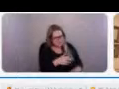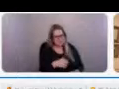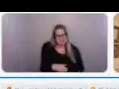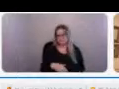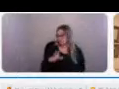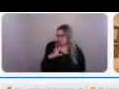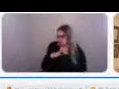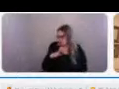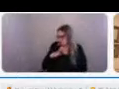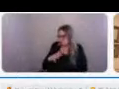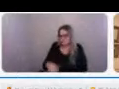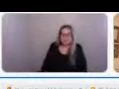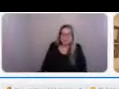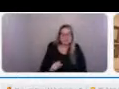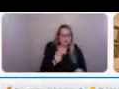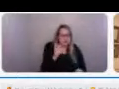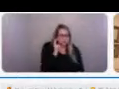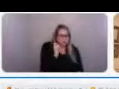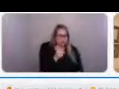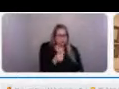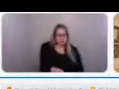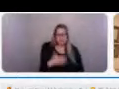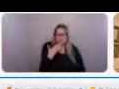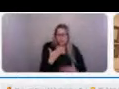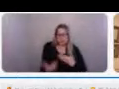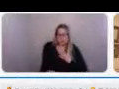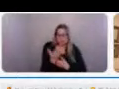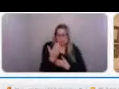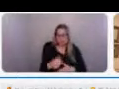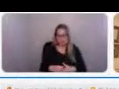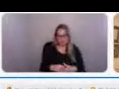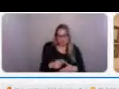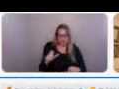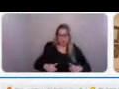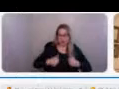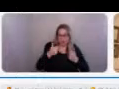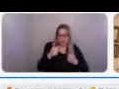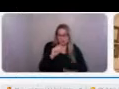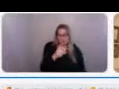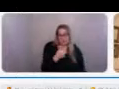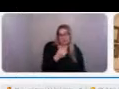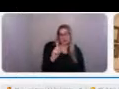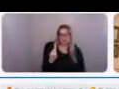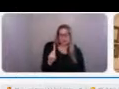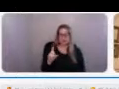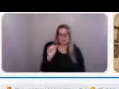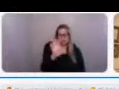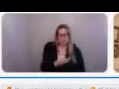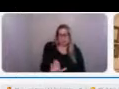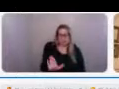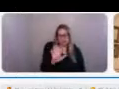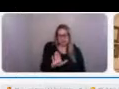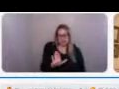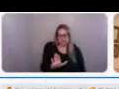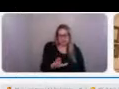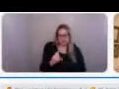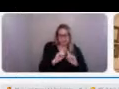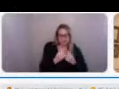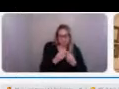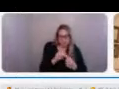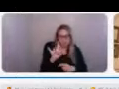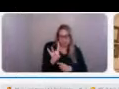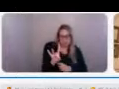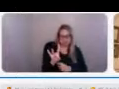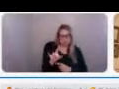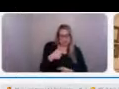you're good we can hear all right good morning um i live in the glendale area um district 8. um